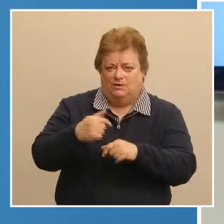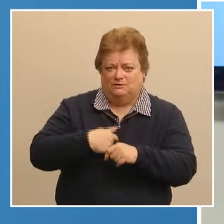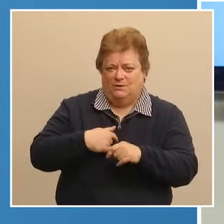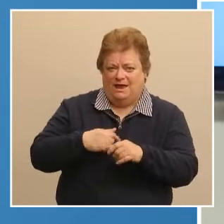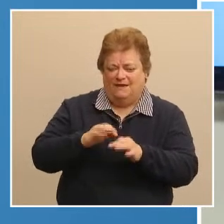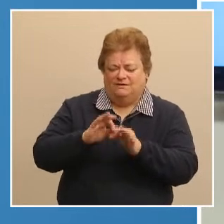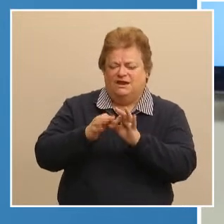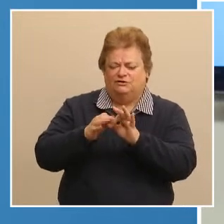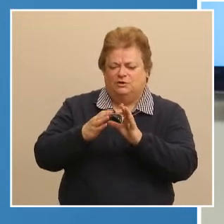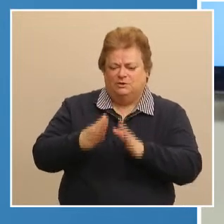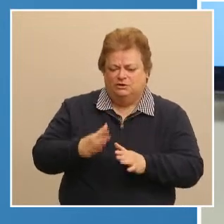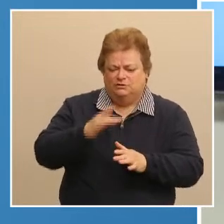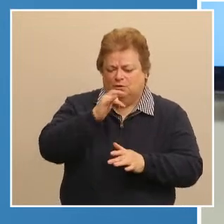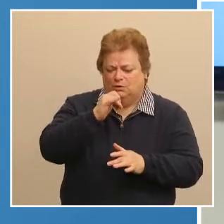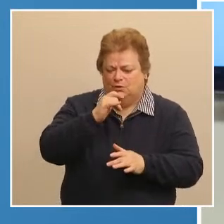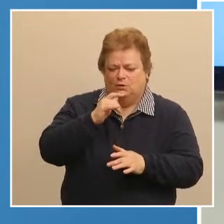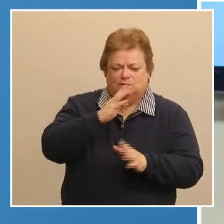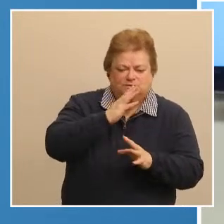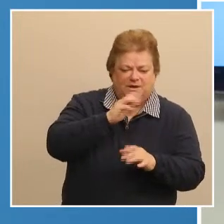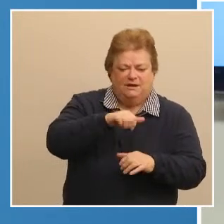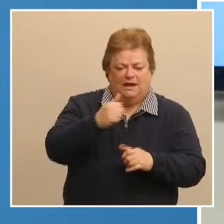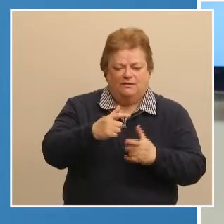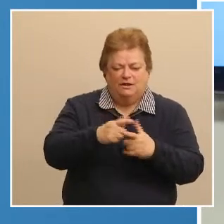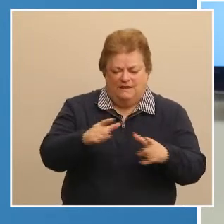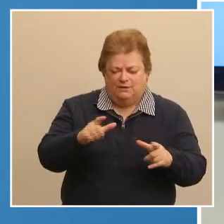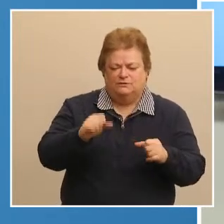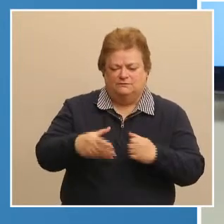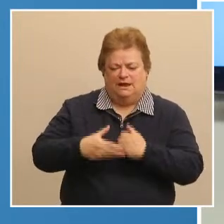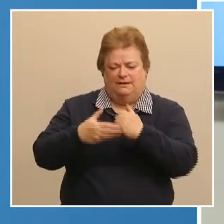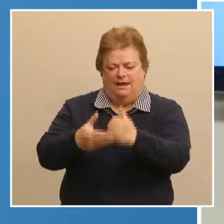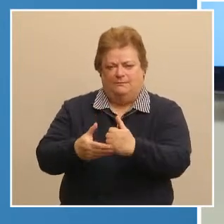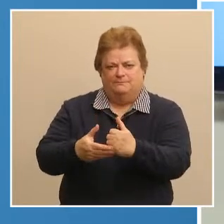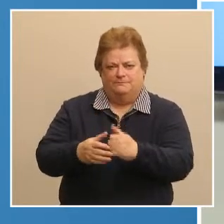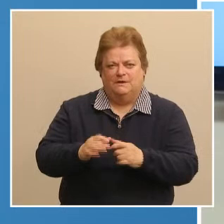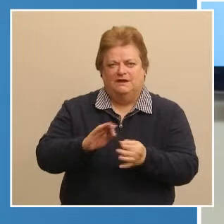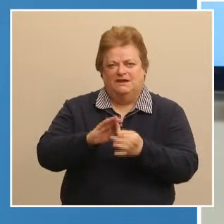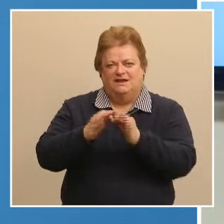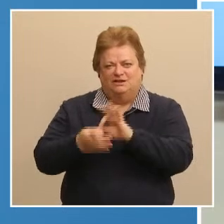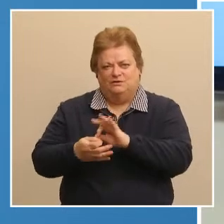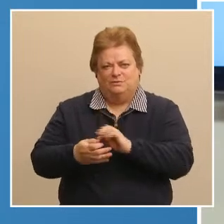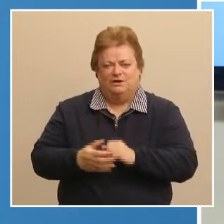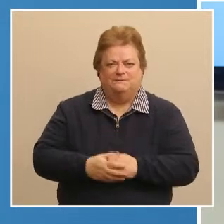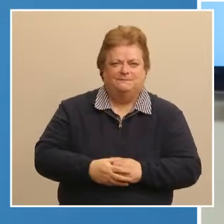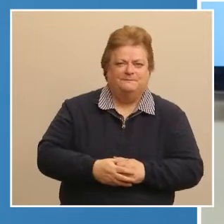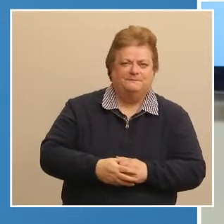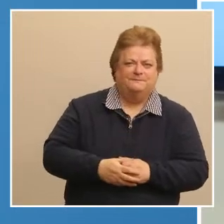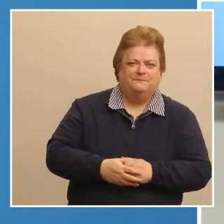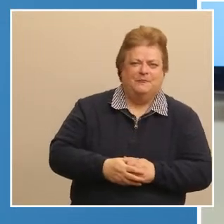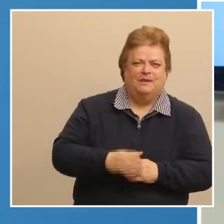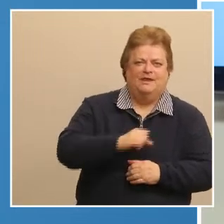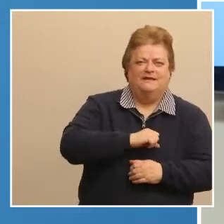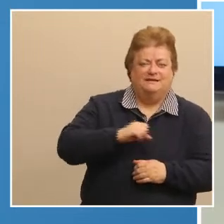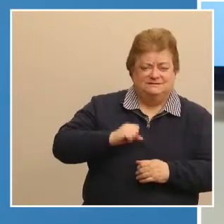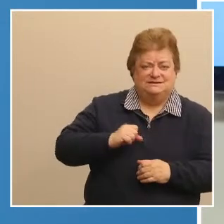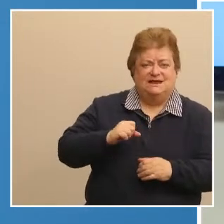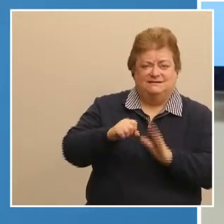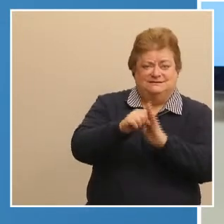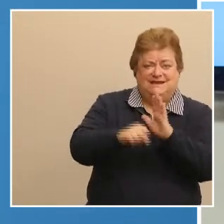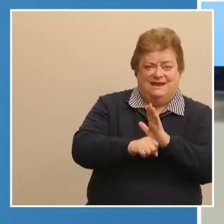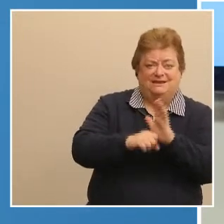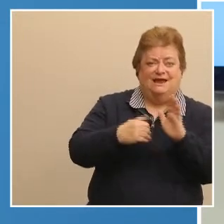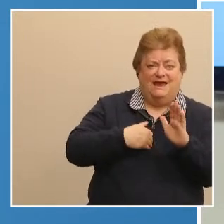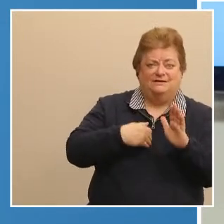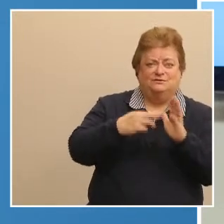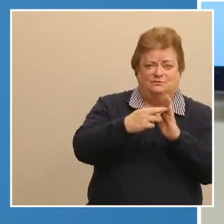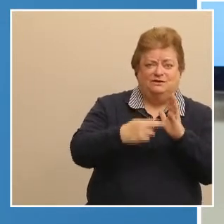to assist callers who speak other languages. The state also has a registration site. In Lancaster